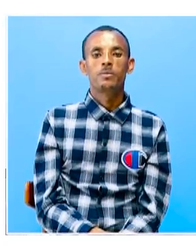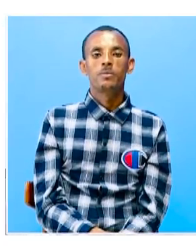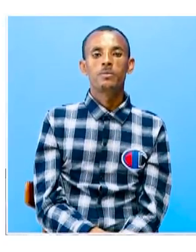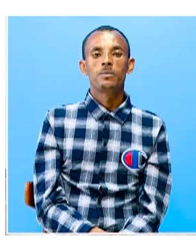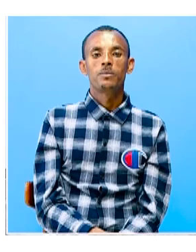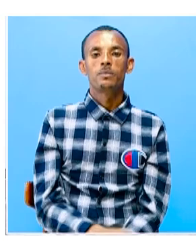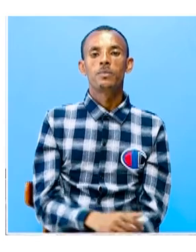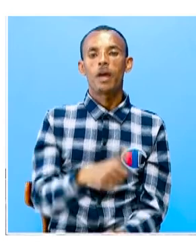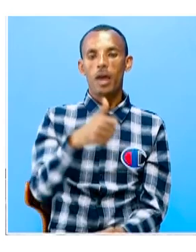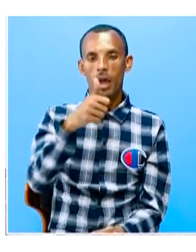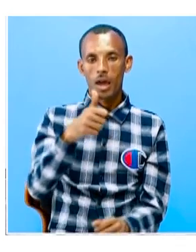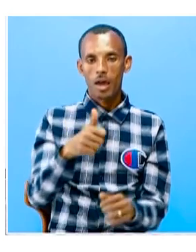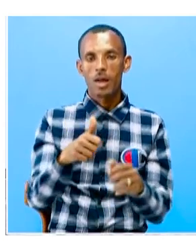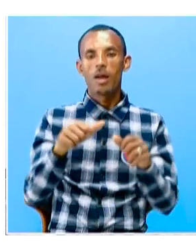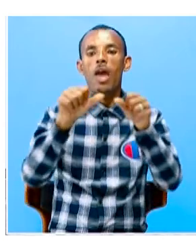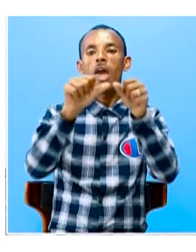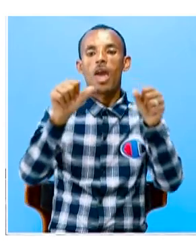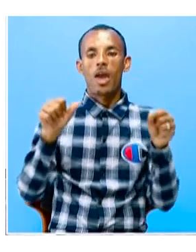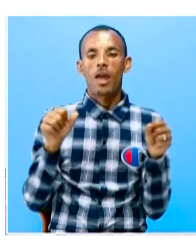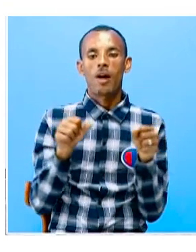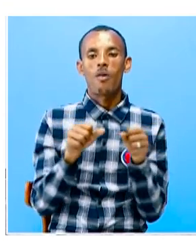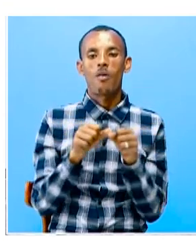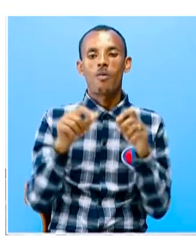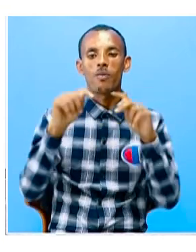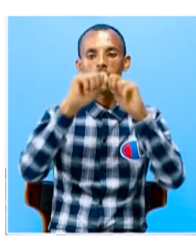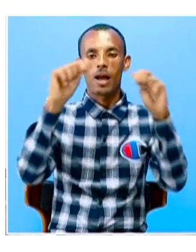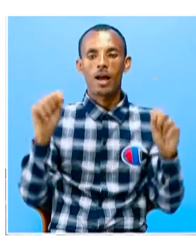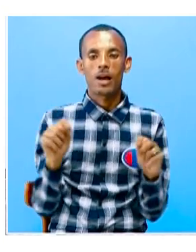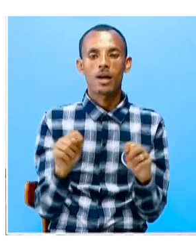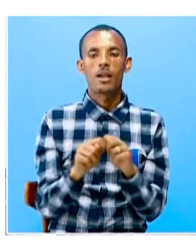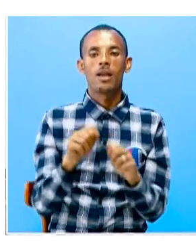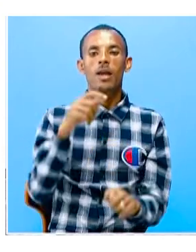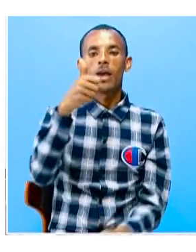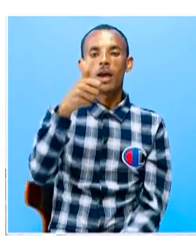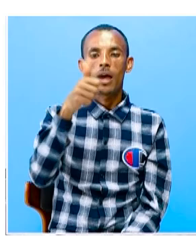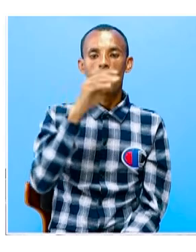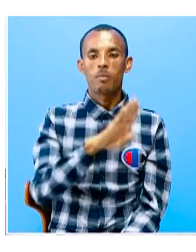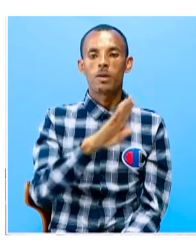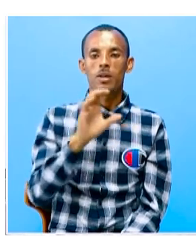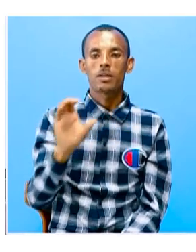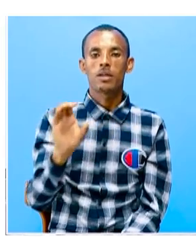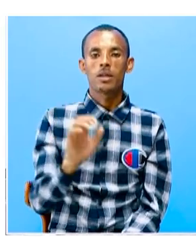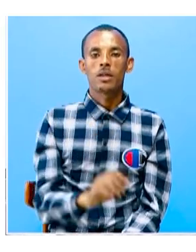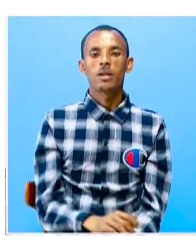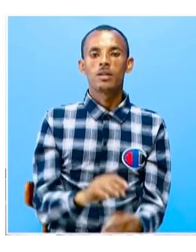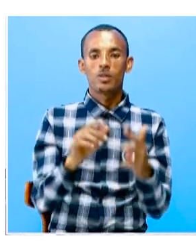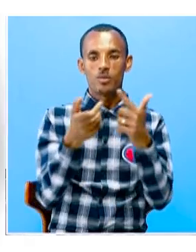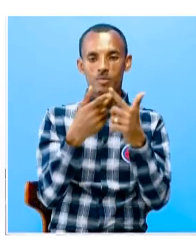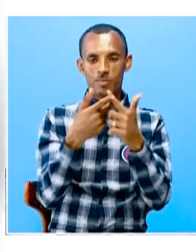one area of triangle ABC. Area of triangle ABC